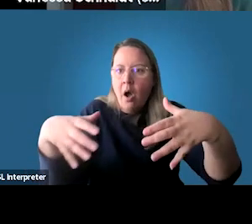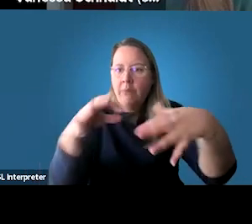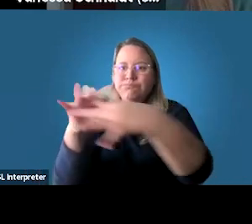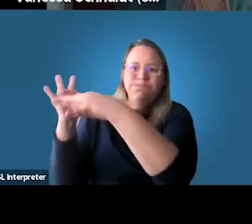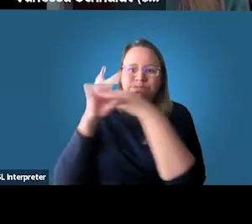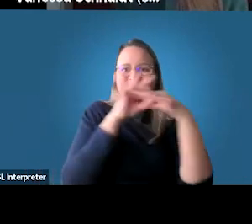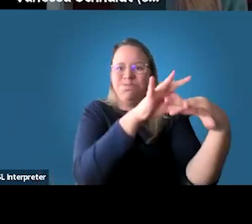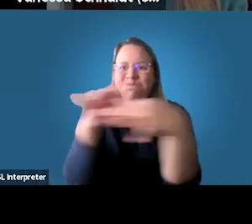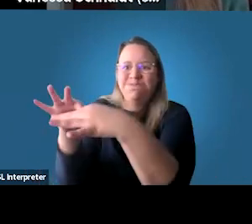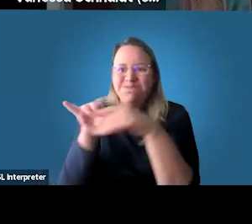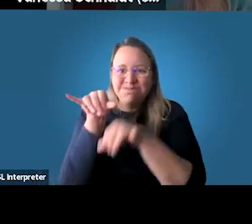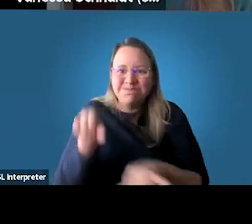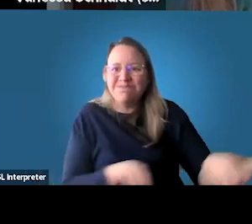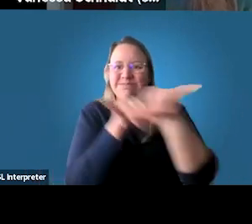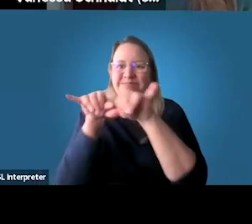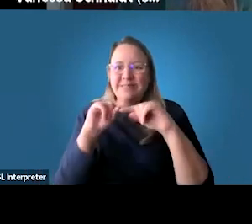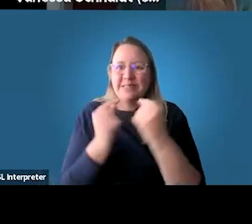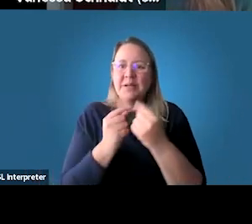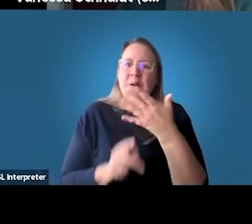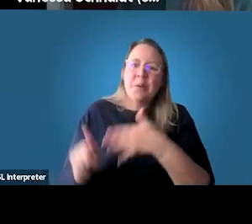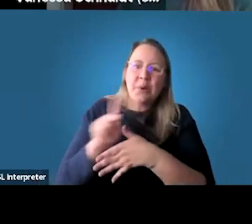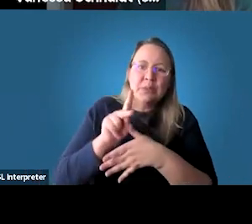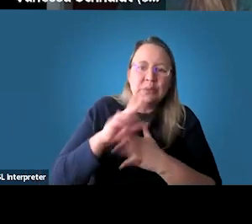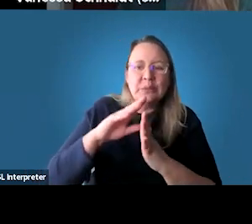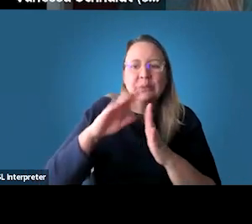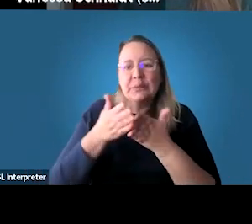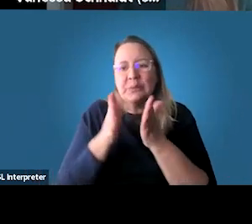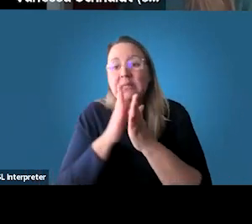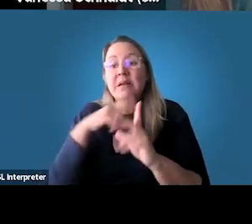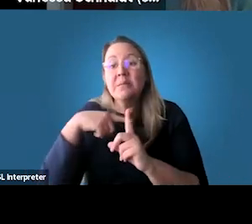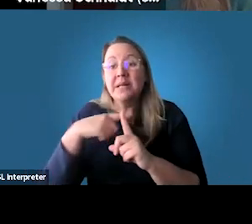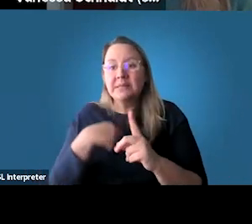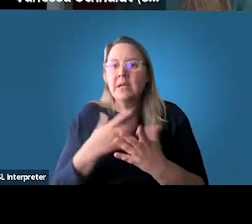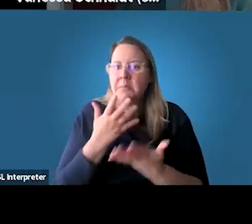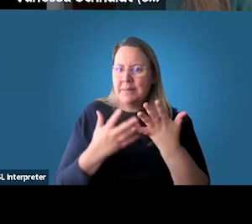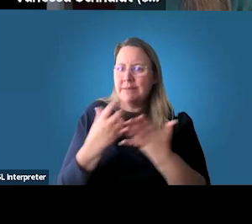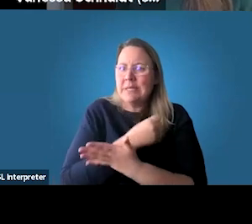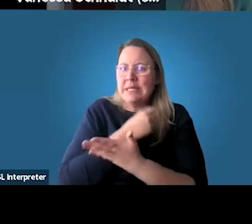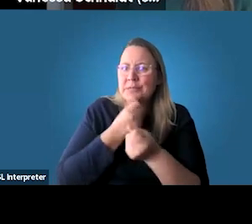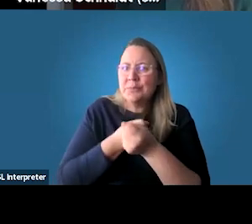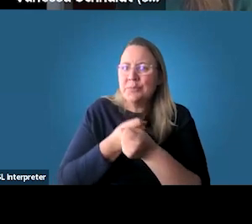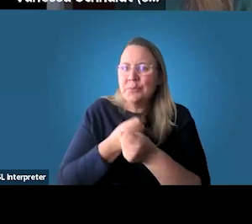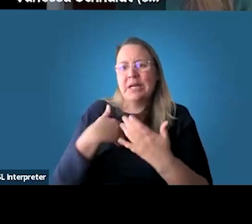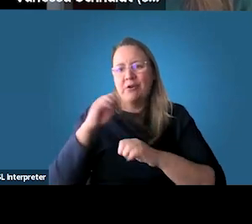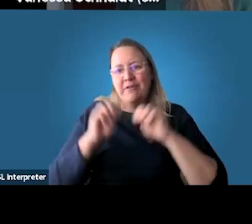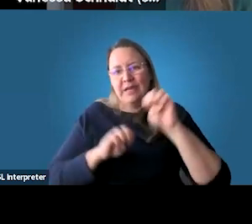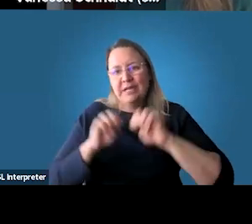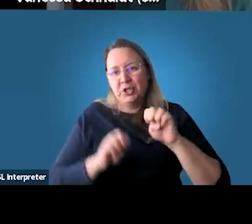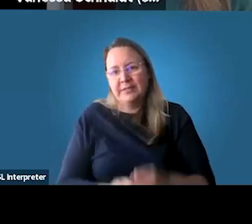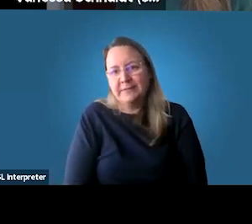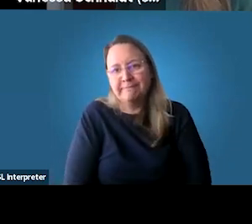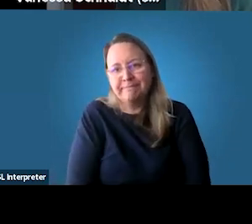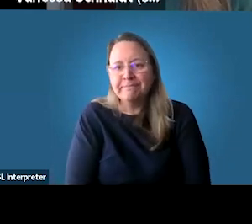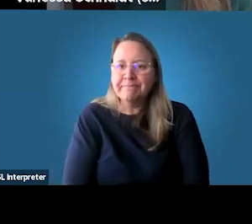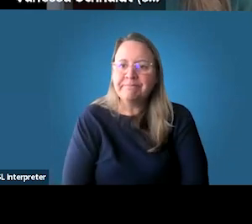And that helps with conversations around prioritizing requests and even enlisting support in our evaluation activities.